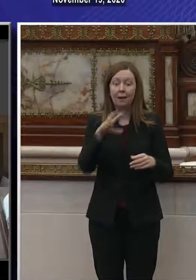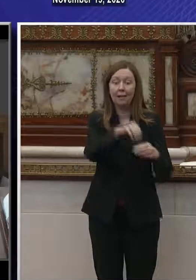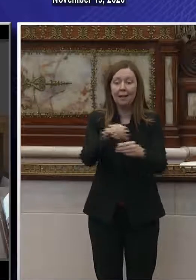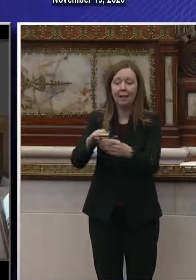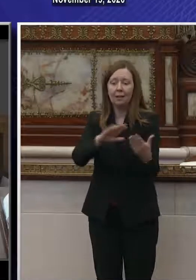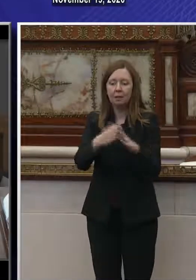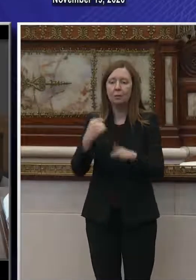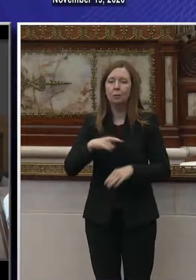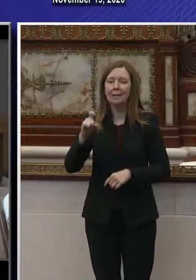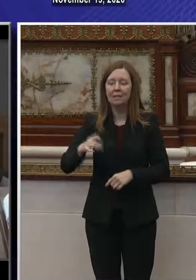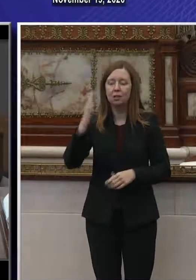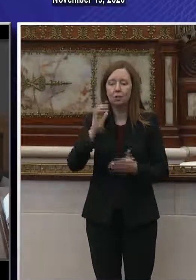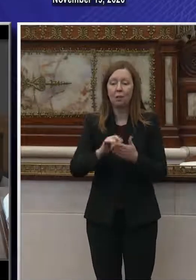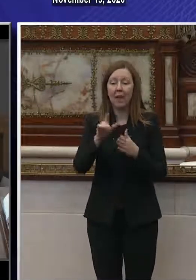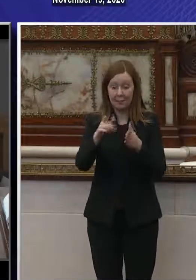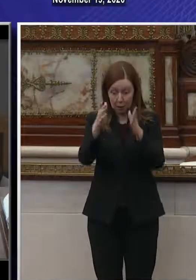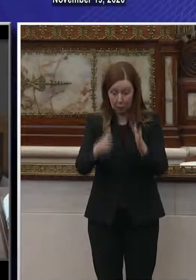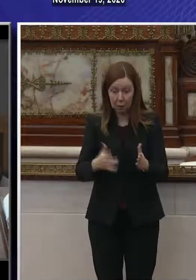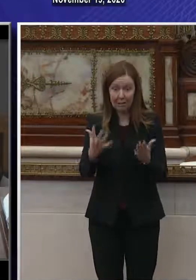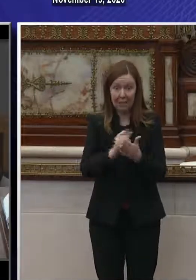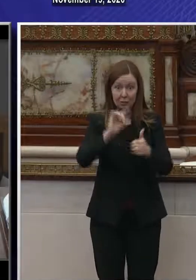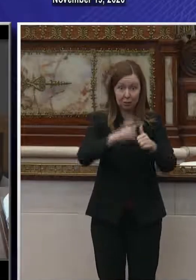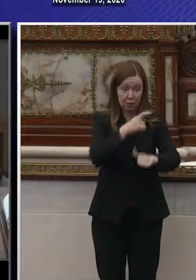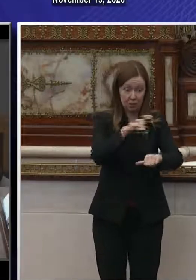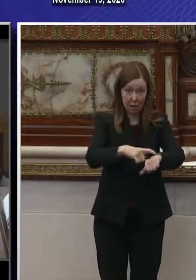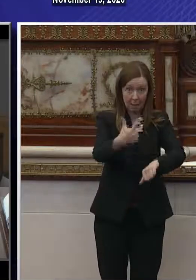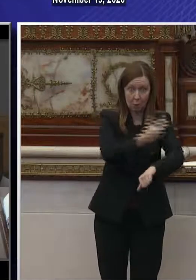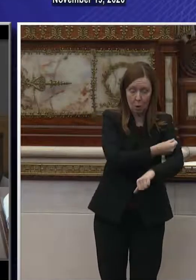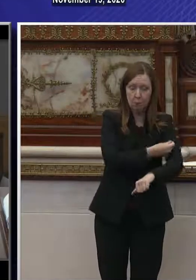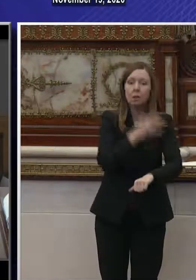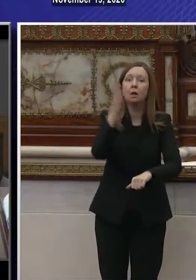have to know that the person's going to come back for the second dose. That's really important.